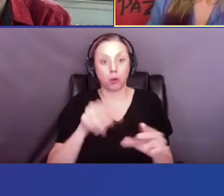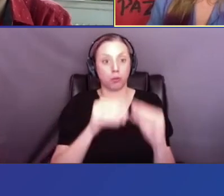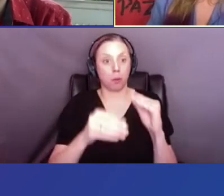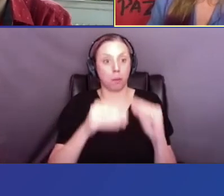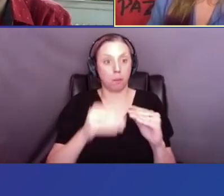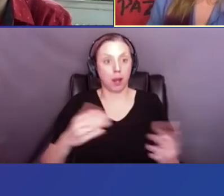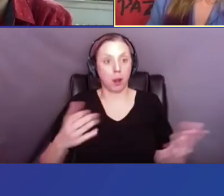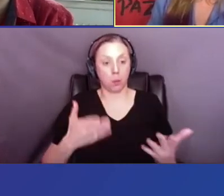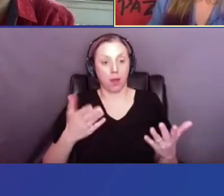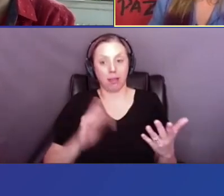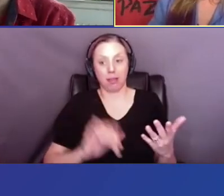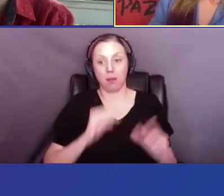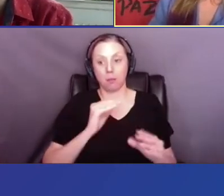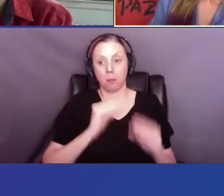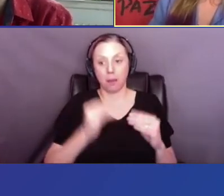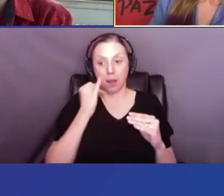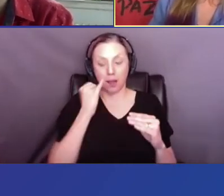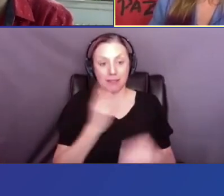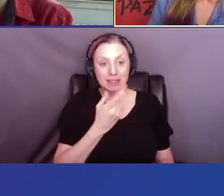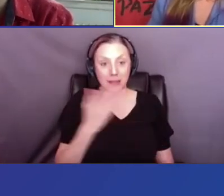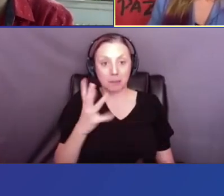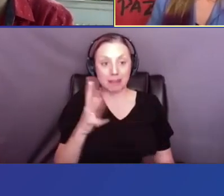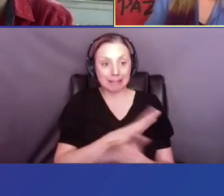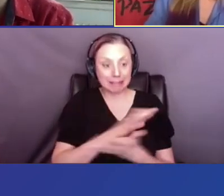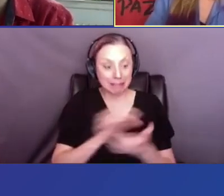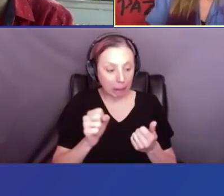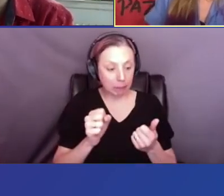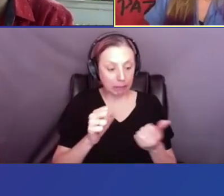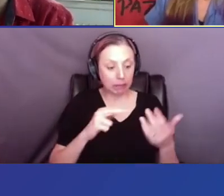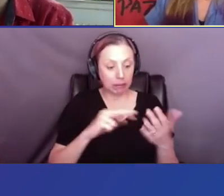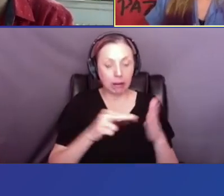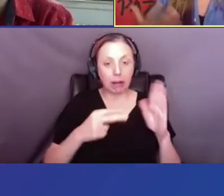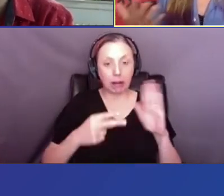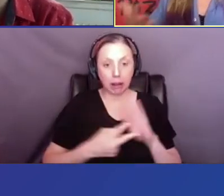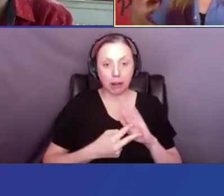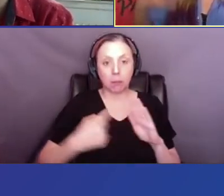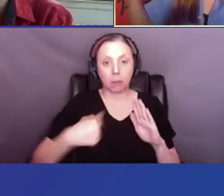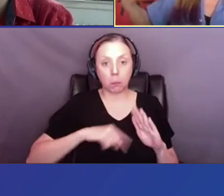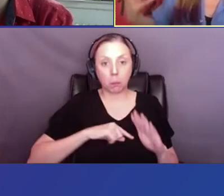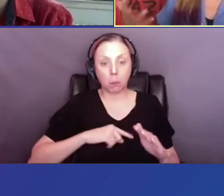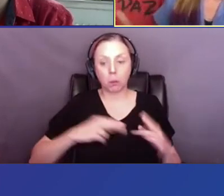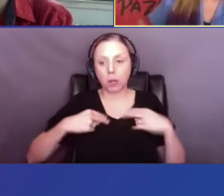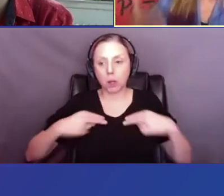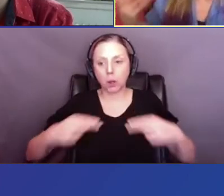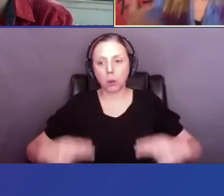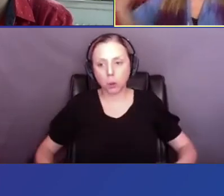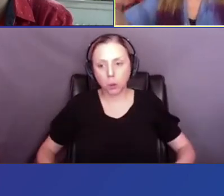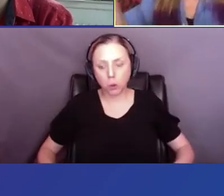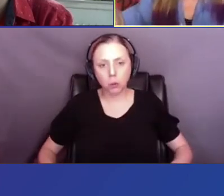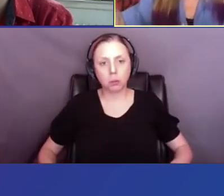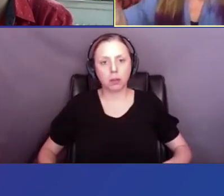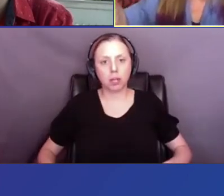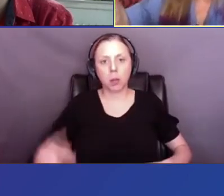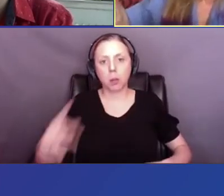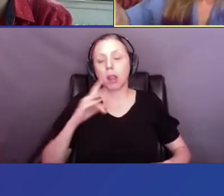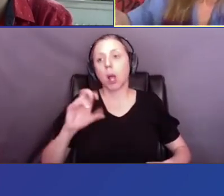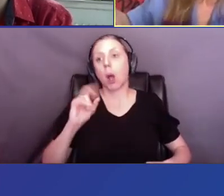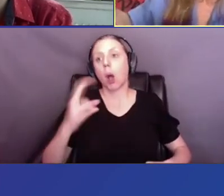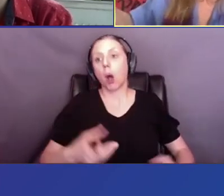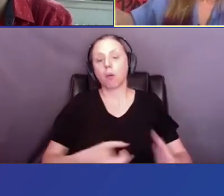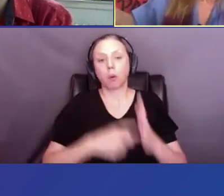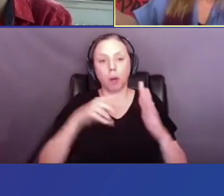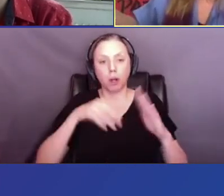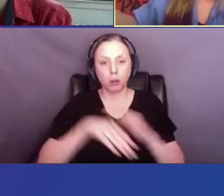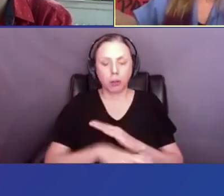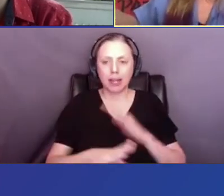is the repair if something gets damaged? We humans, even, sometimes feel like, we need to go in and